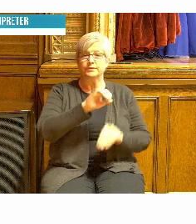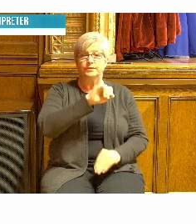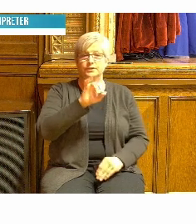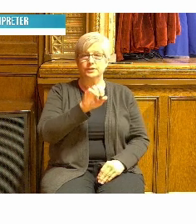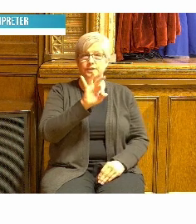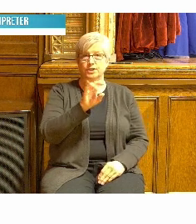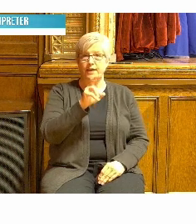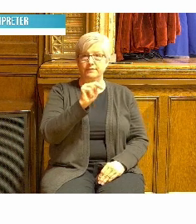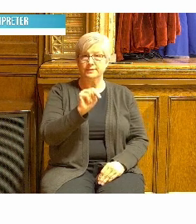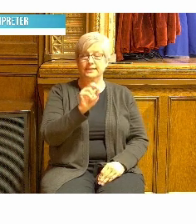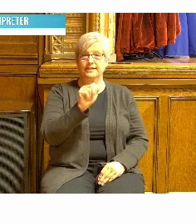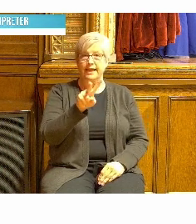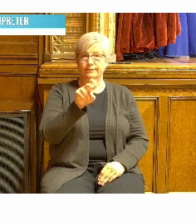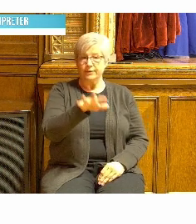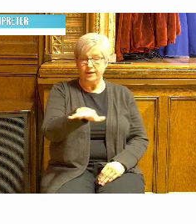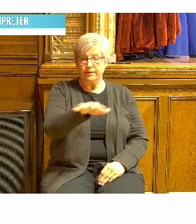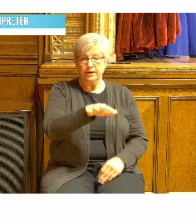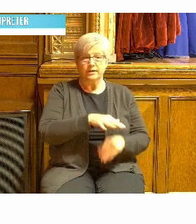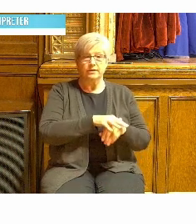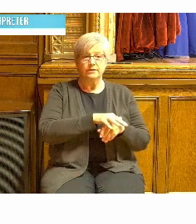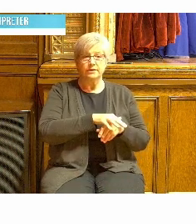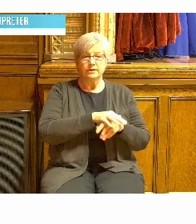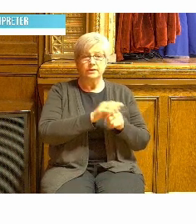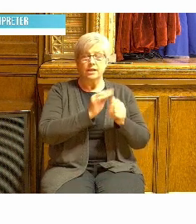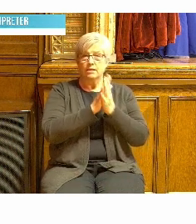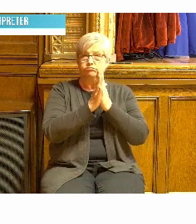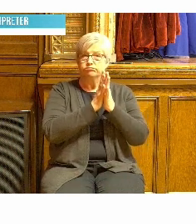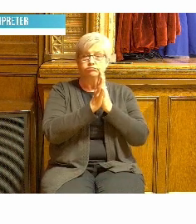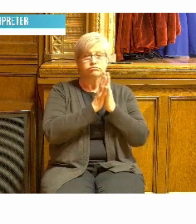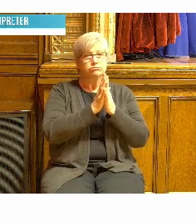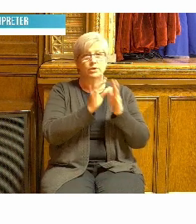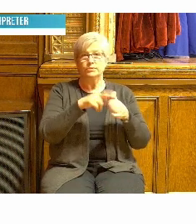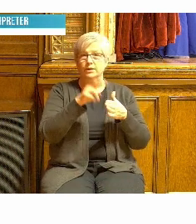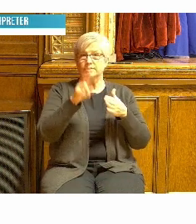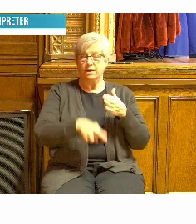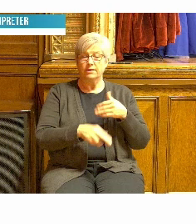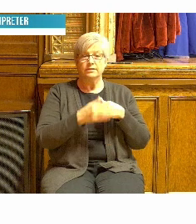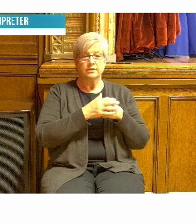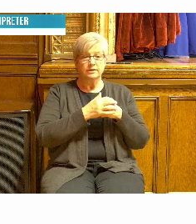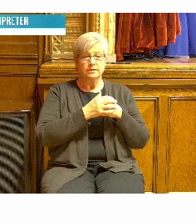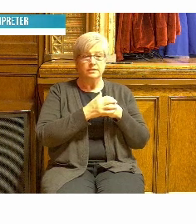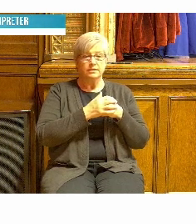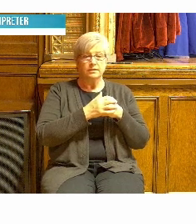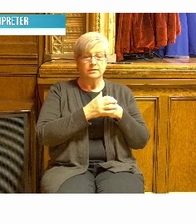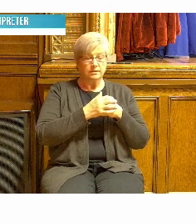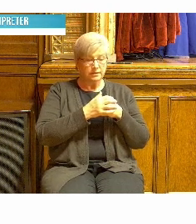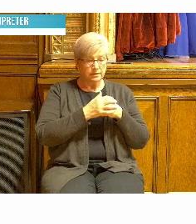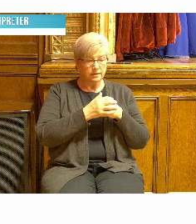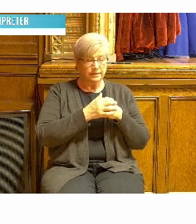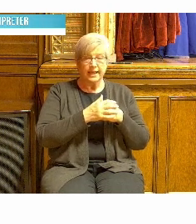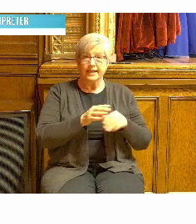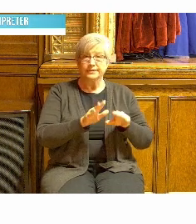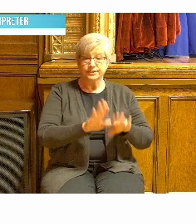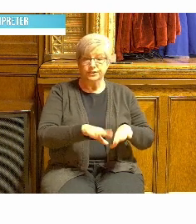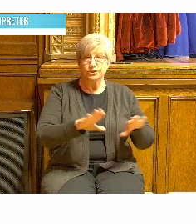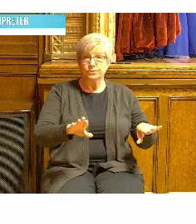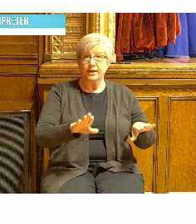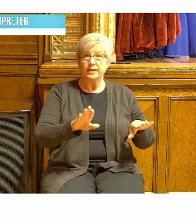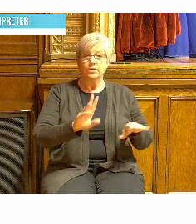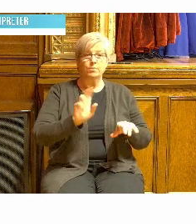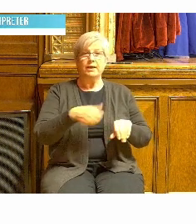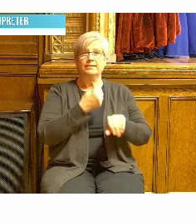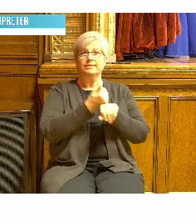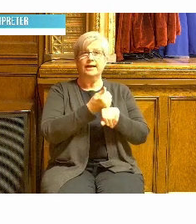Avenue area. Overcrowding was the result of this. And little children were locked out of